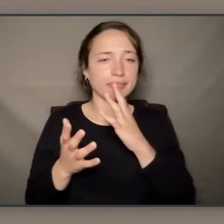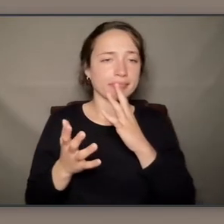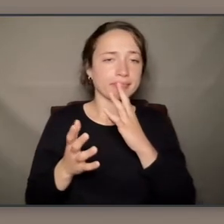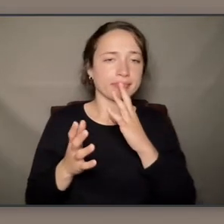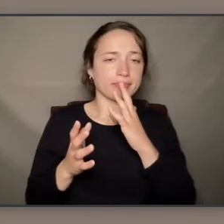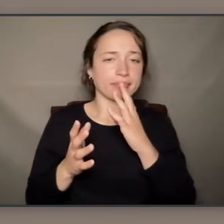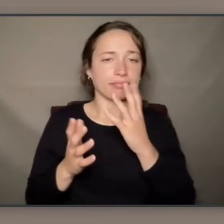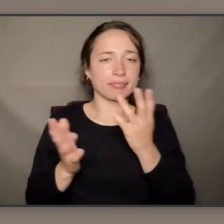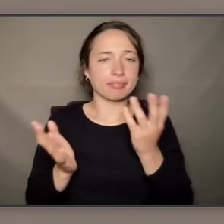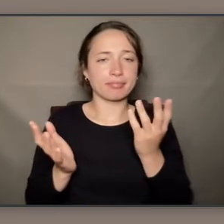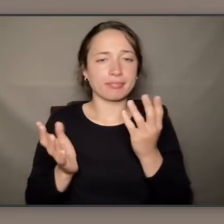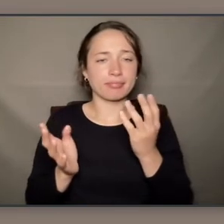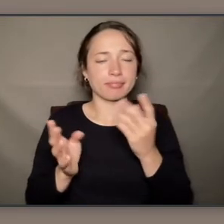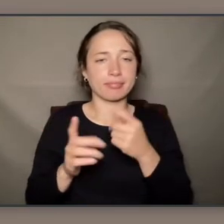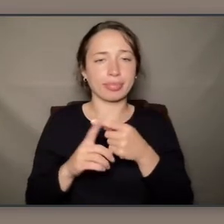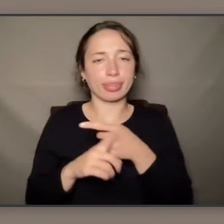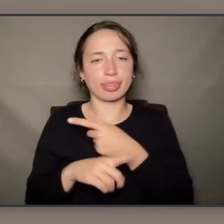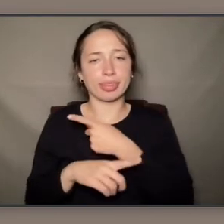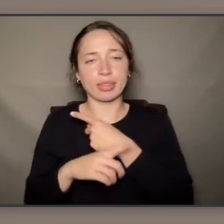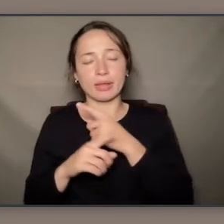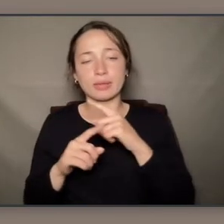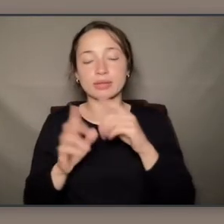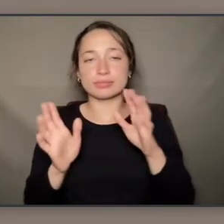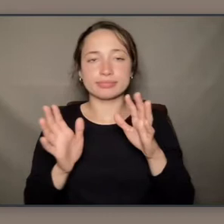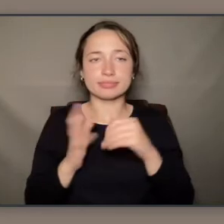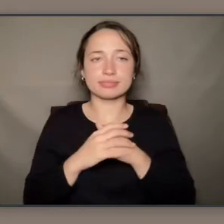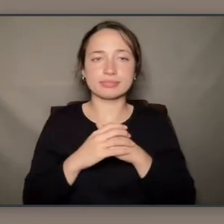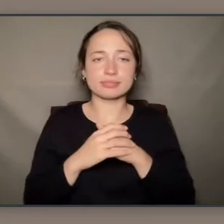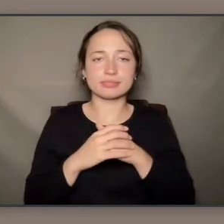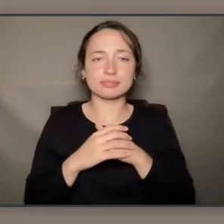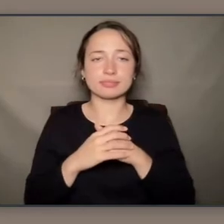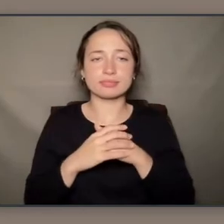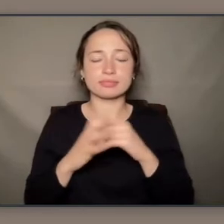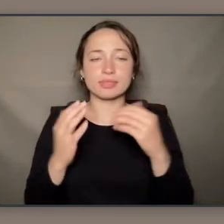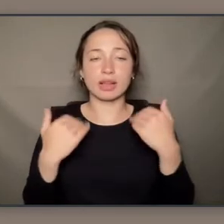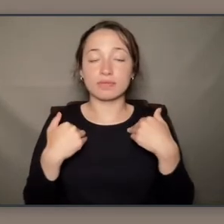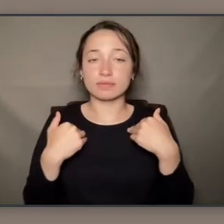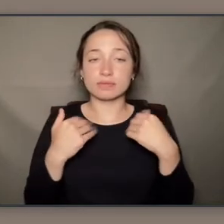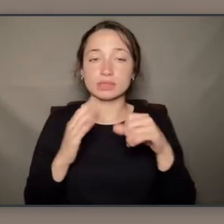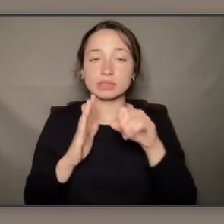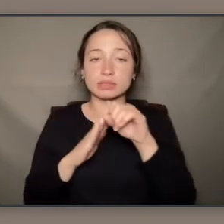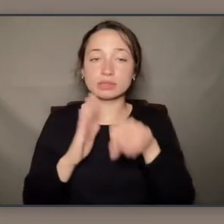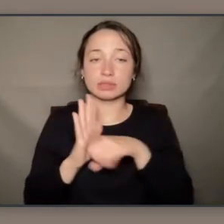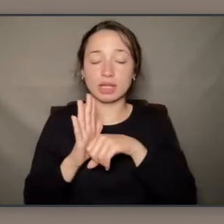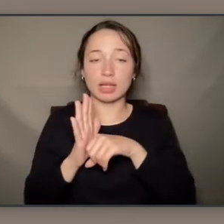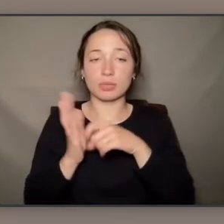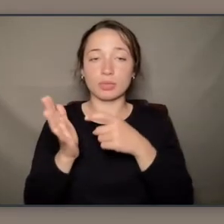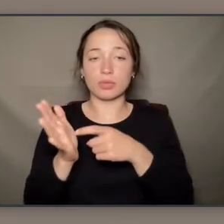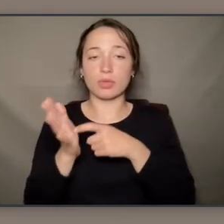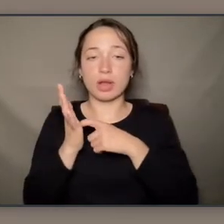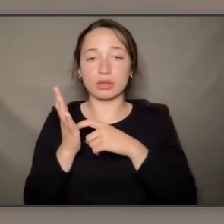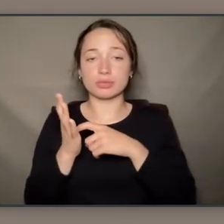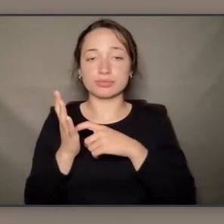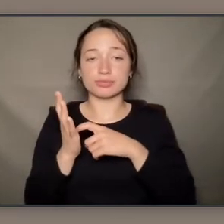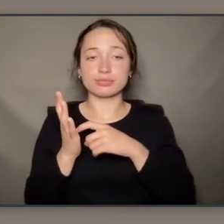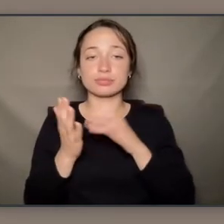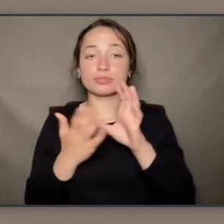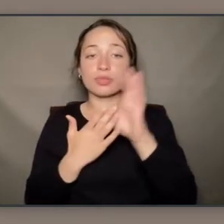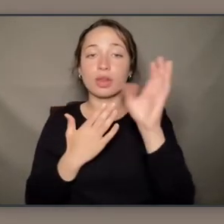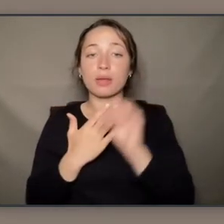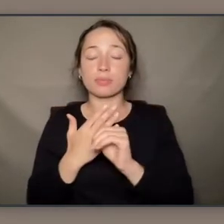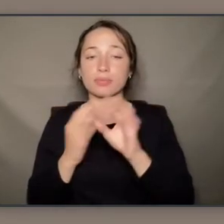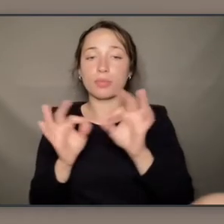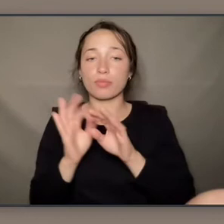off in the left field here, but there was the state required that a curriculum